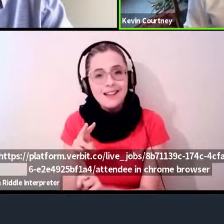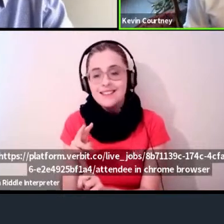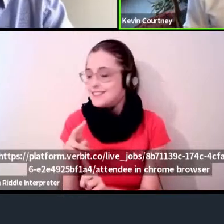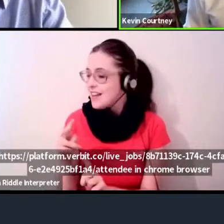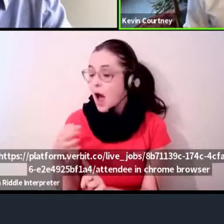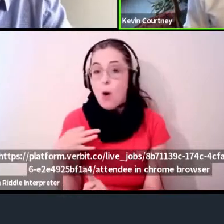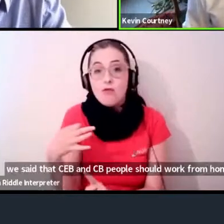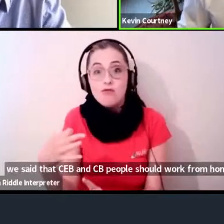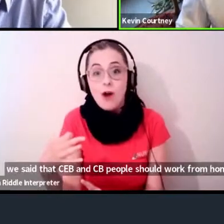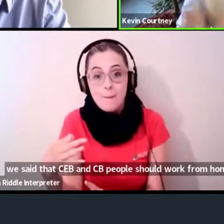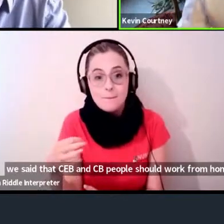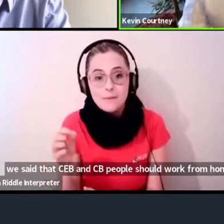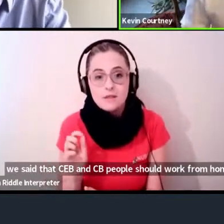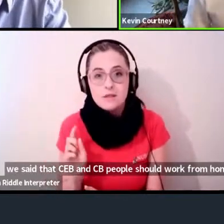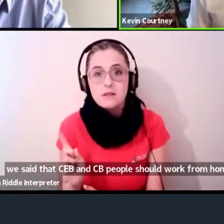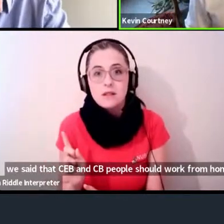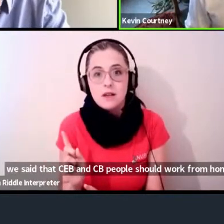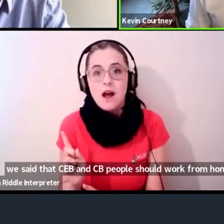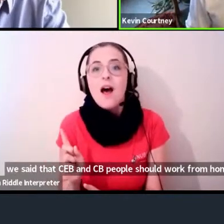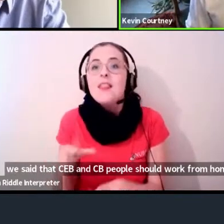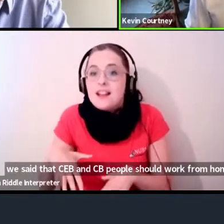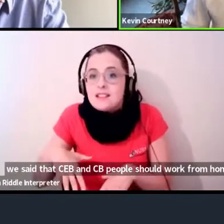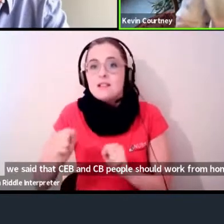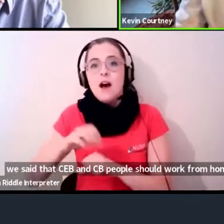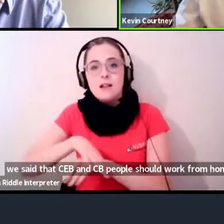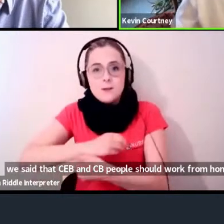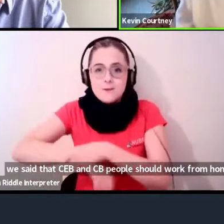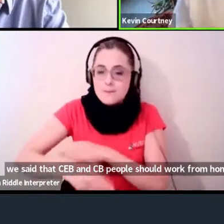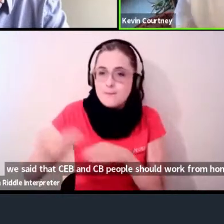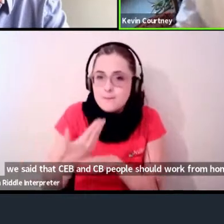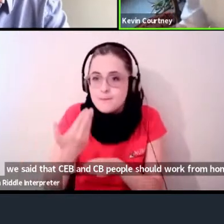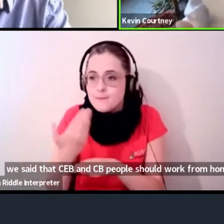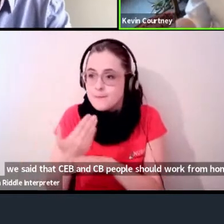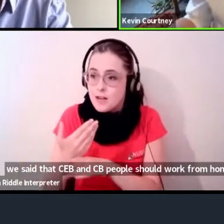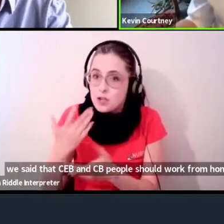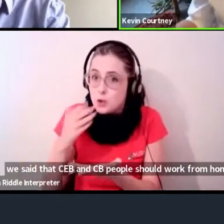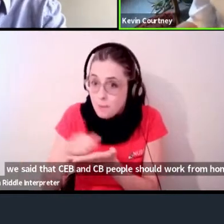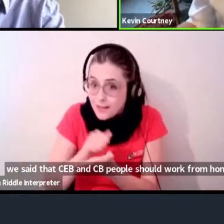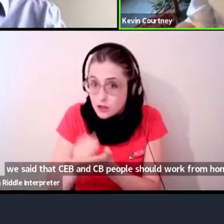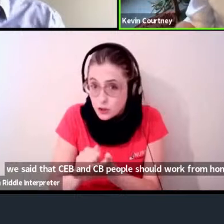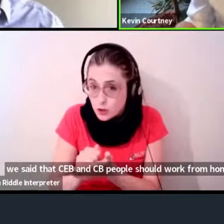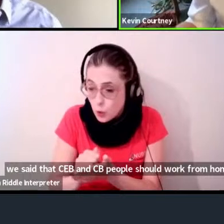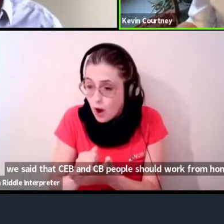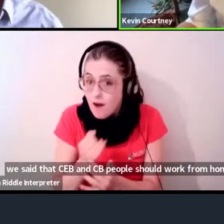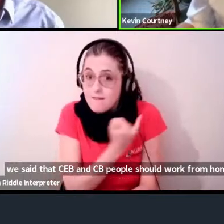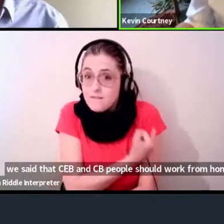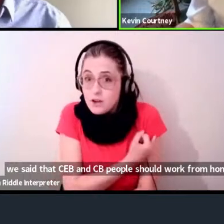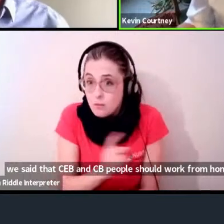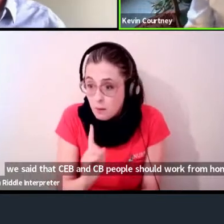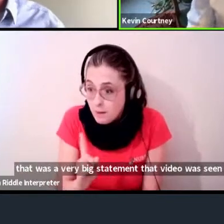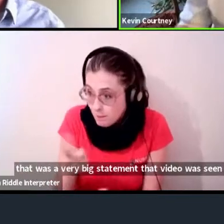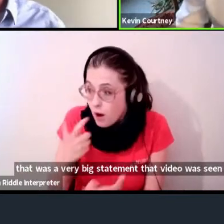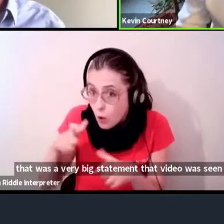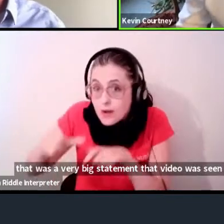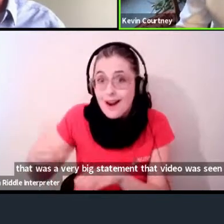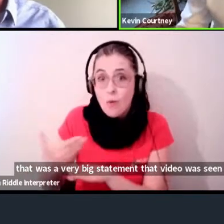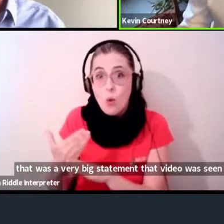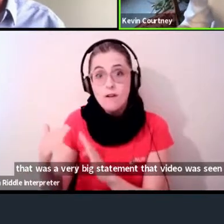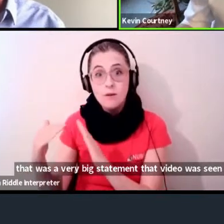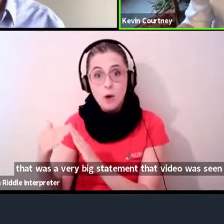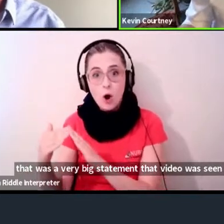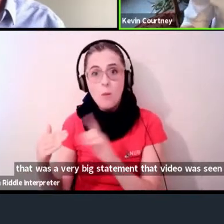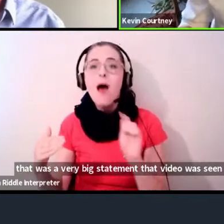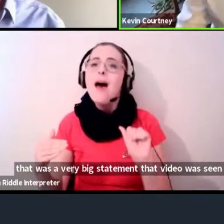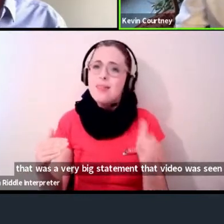risk from the virus by getting them working from home, then working on making sure the rotas happened in schools so that